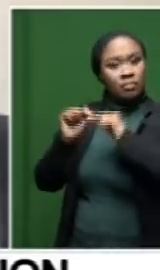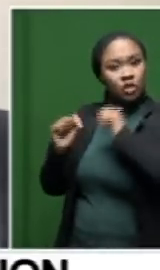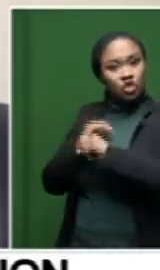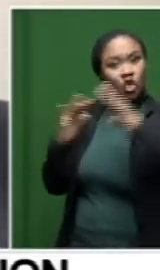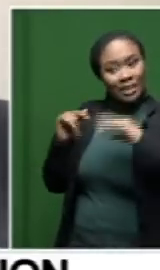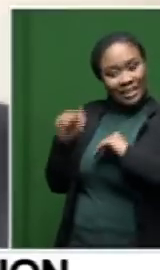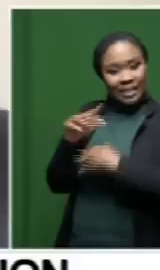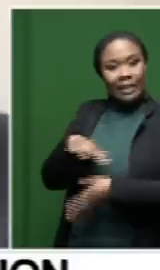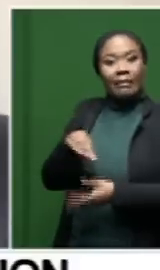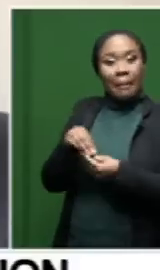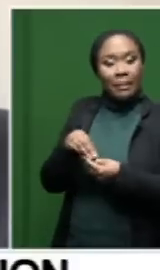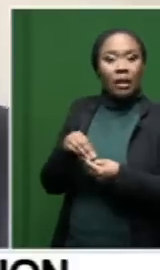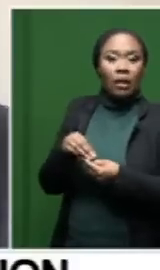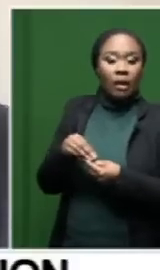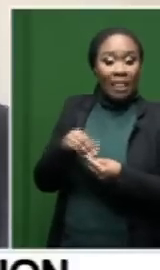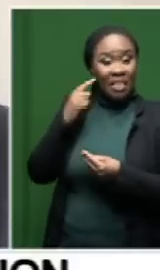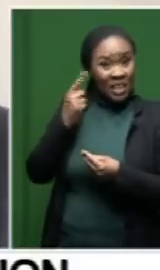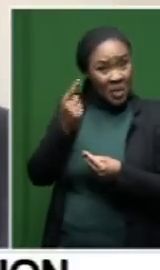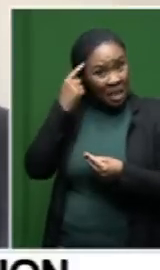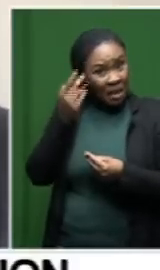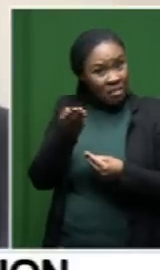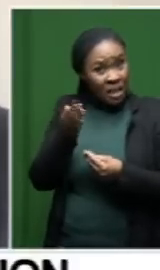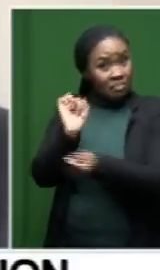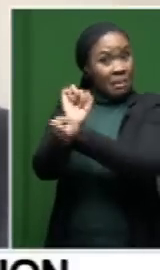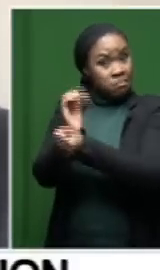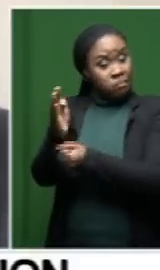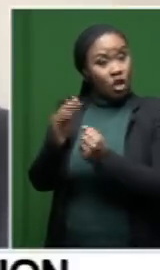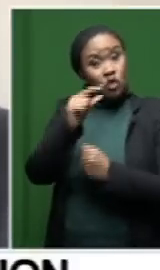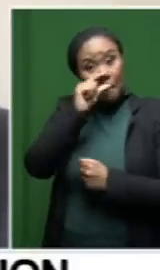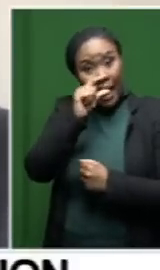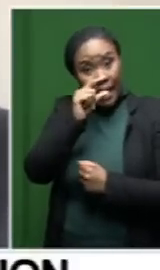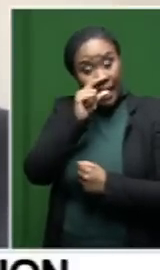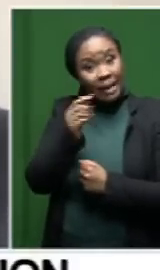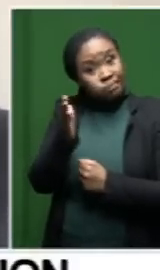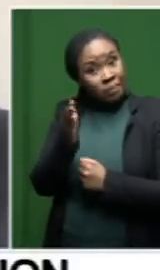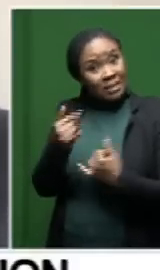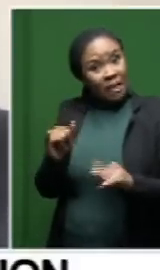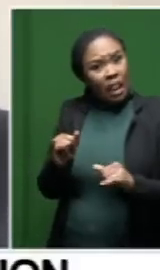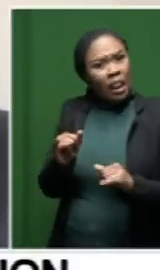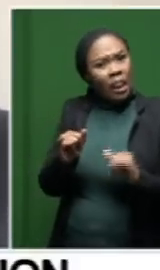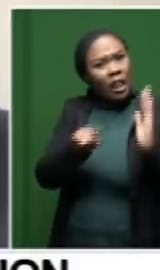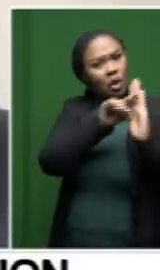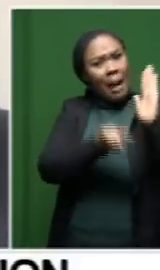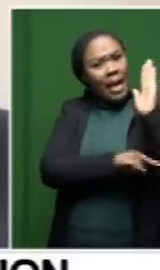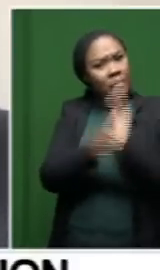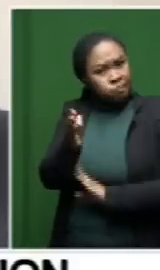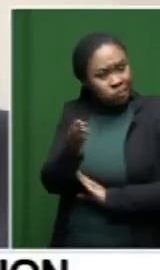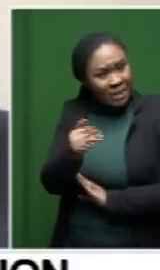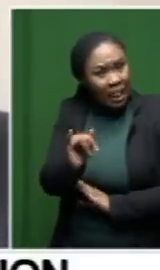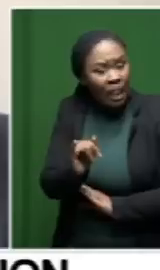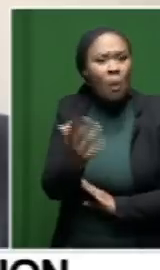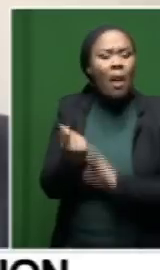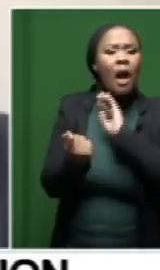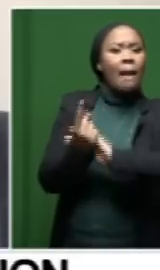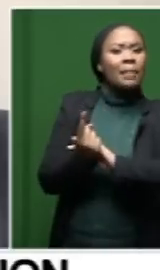and it got much bigger. I don't even know. Are they still in a jail in Dubai? Do we know this? What happens to them? Are we